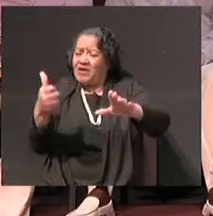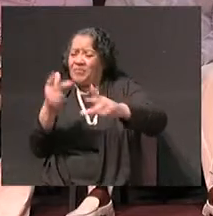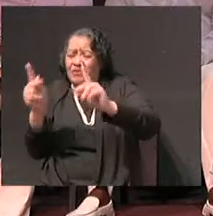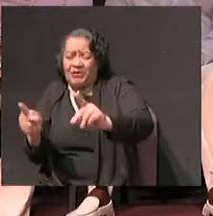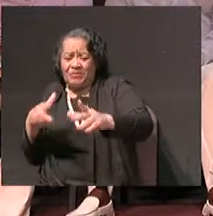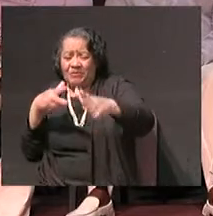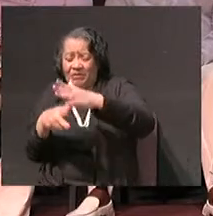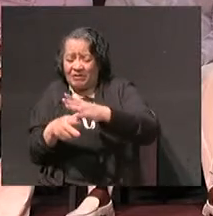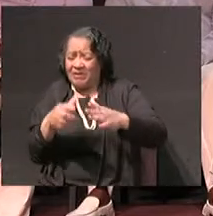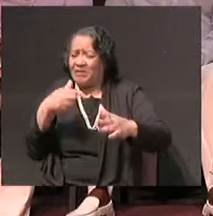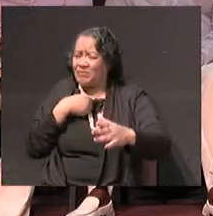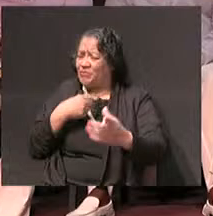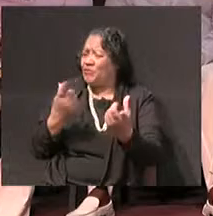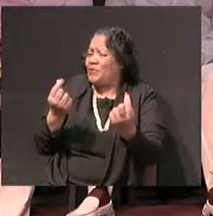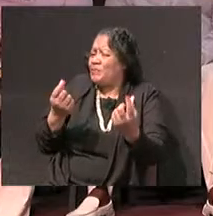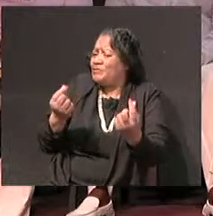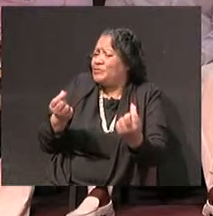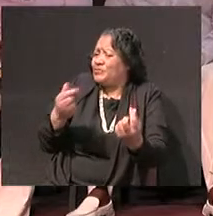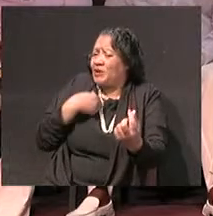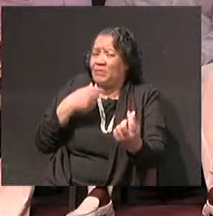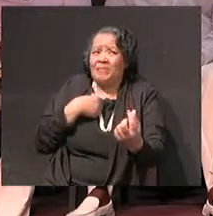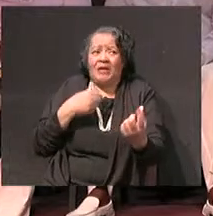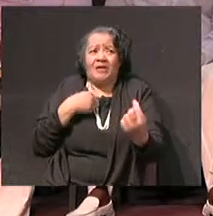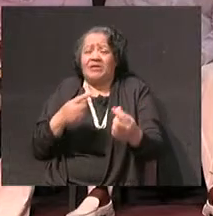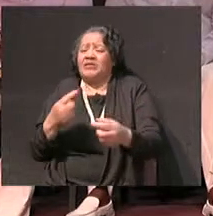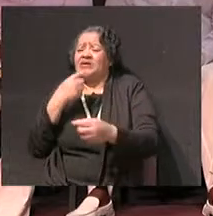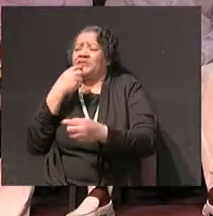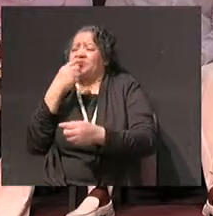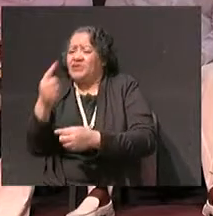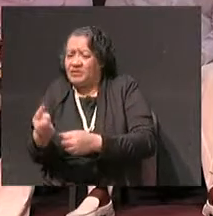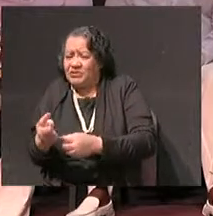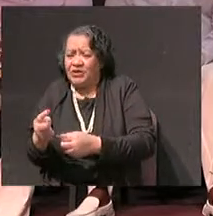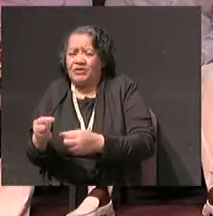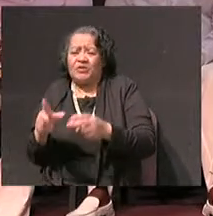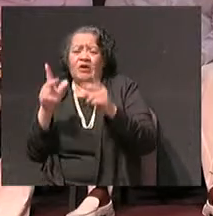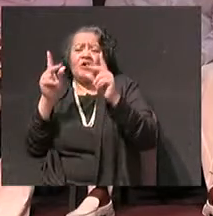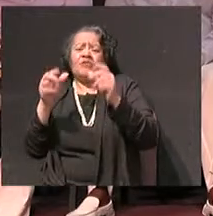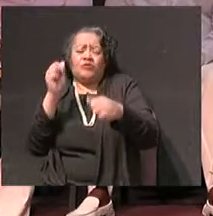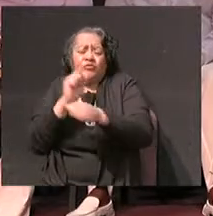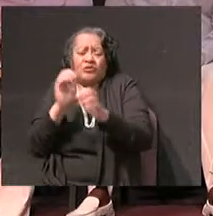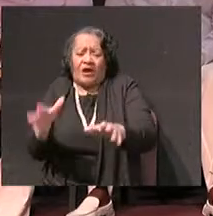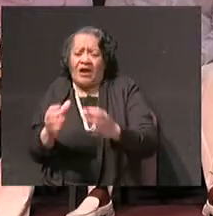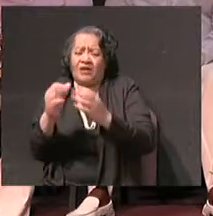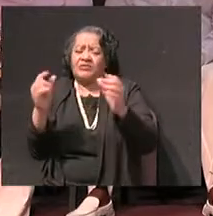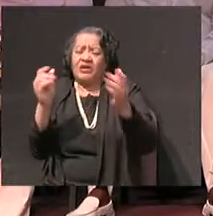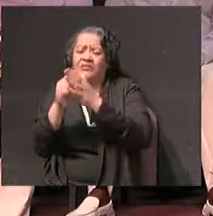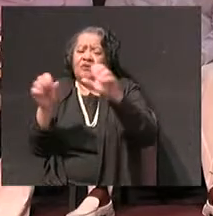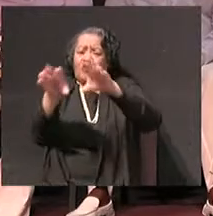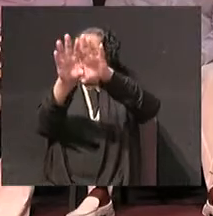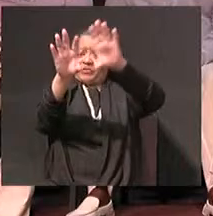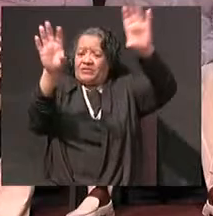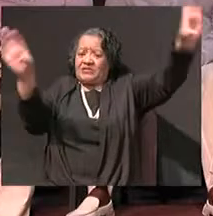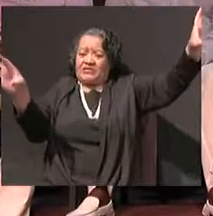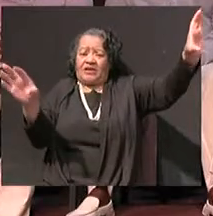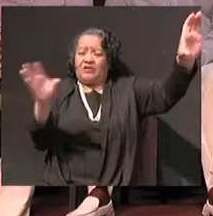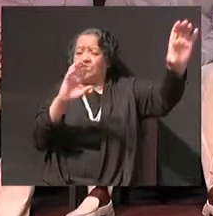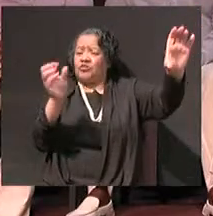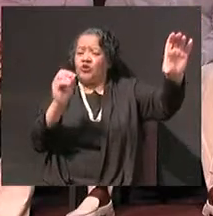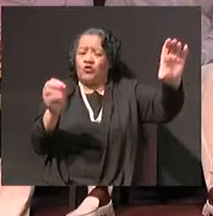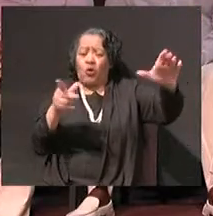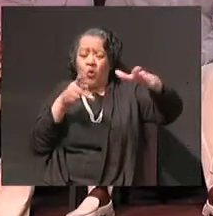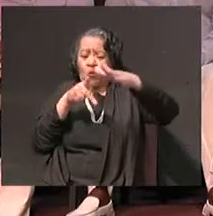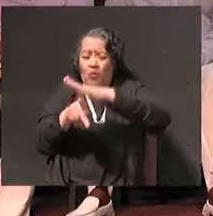here and I'm going to tell the receptionist and tell everybody, put a sign saying no parking. I was losing